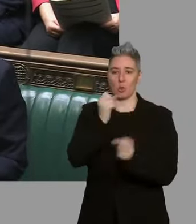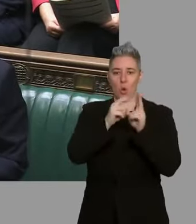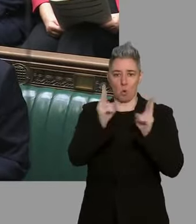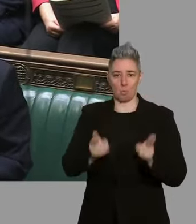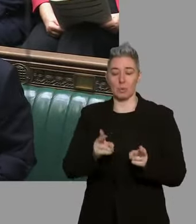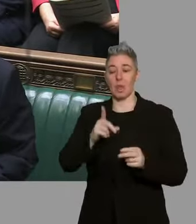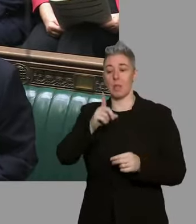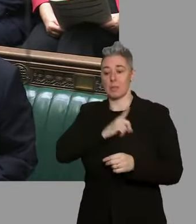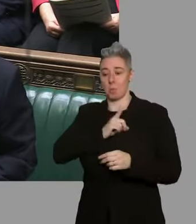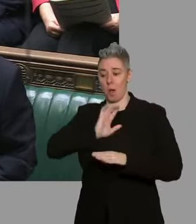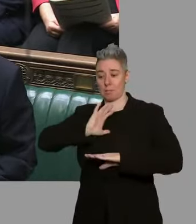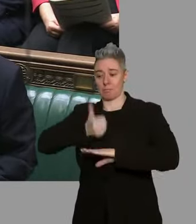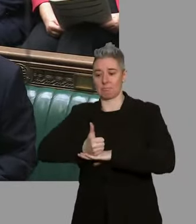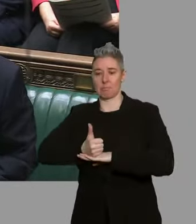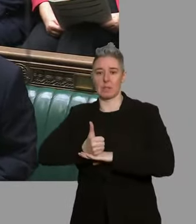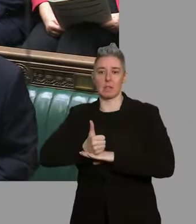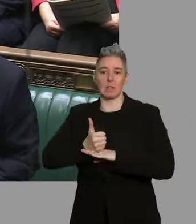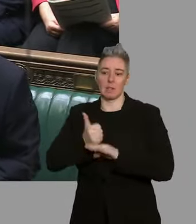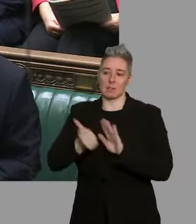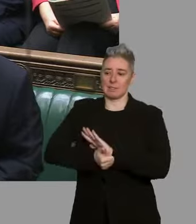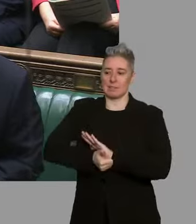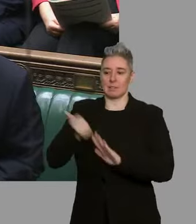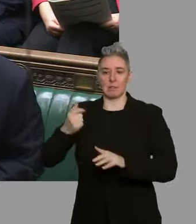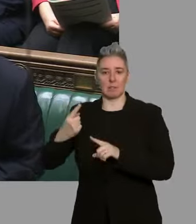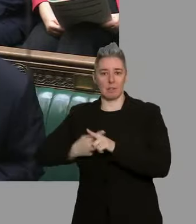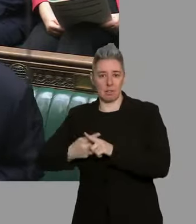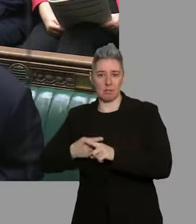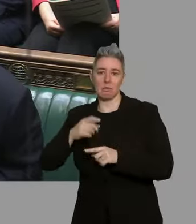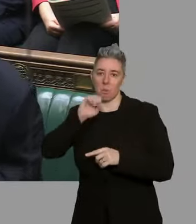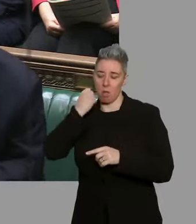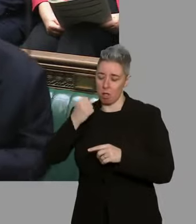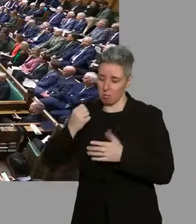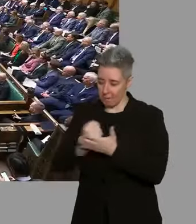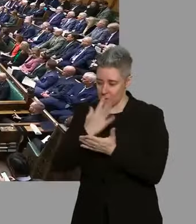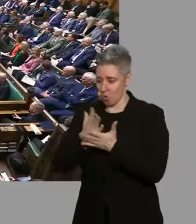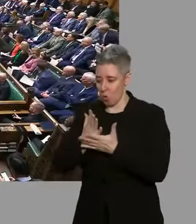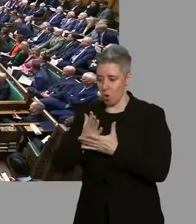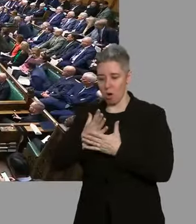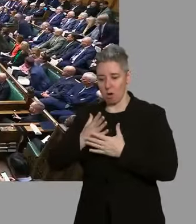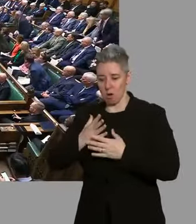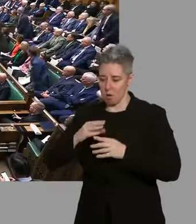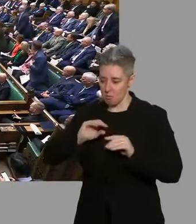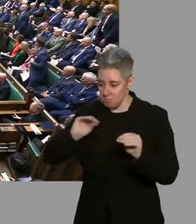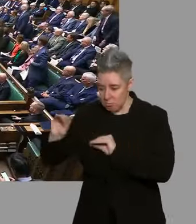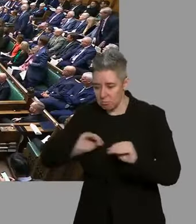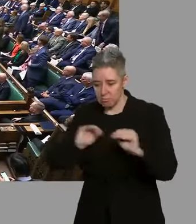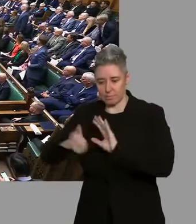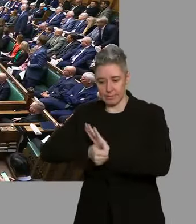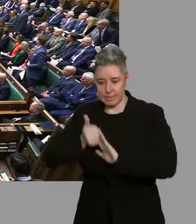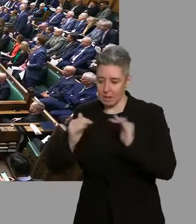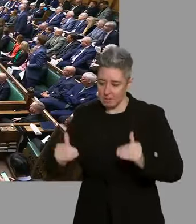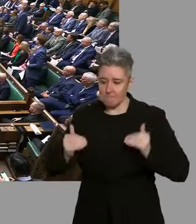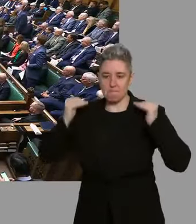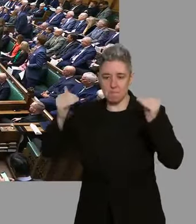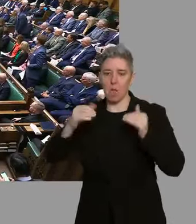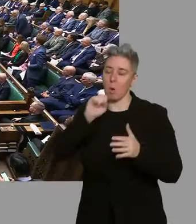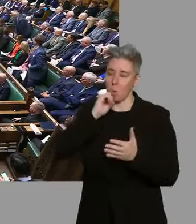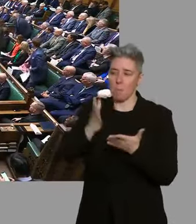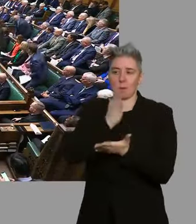And I will ensure that she gets the meeting that she wants with the relevant minister. We come to Leader of the Opposition, Kemi Badenoch.